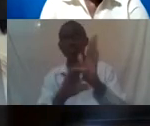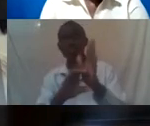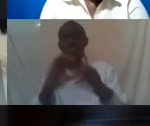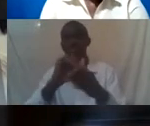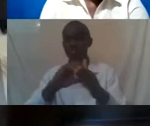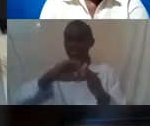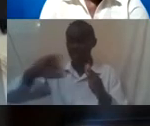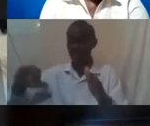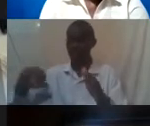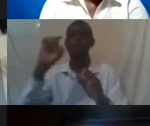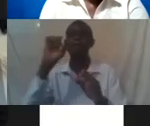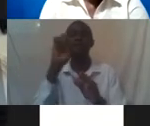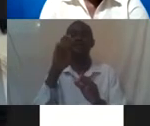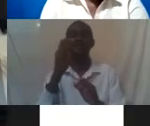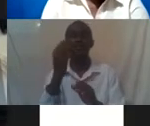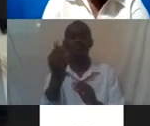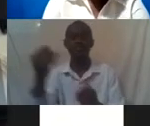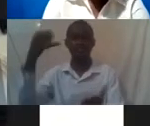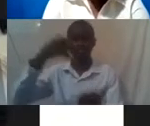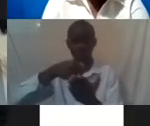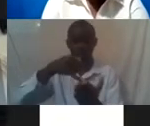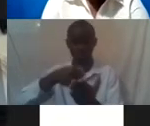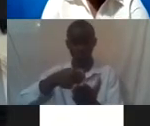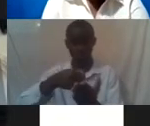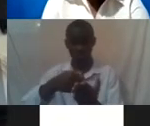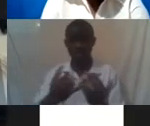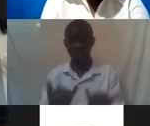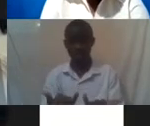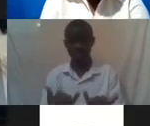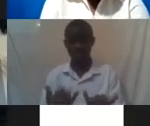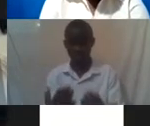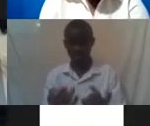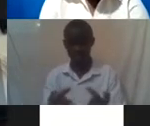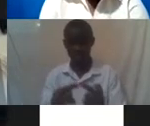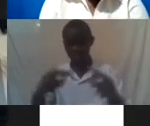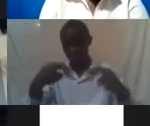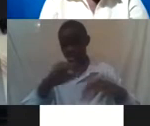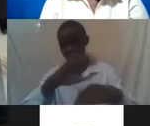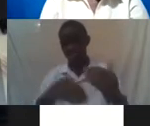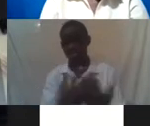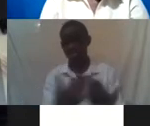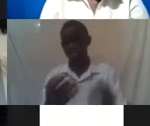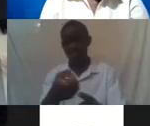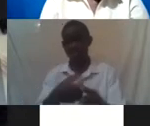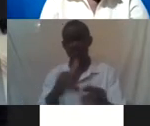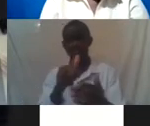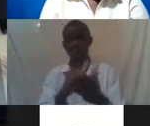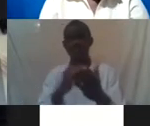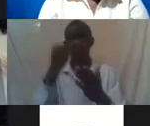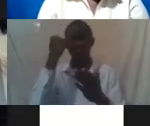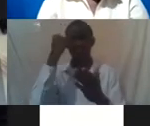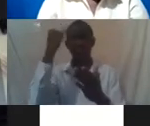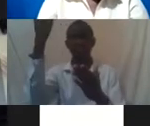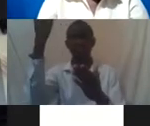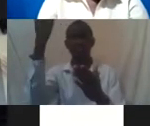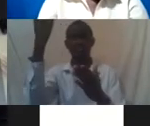finance that commission. So we need to look at those things from that perspective and be careful